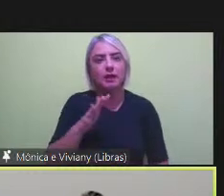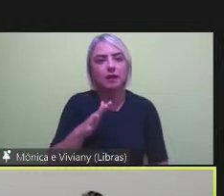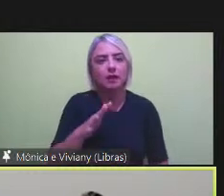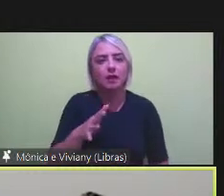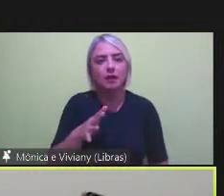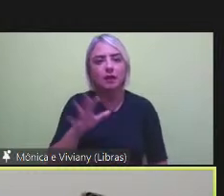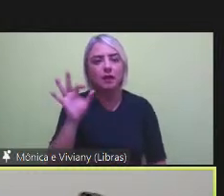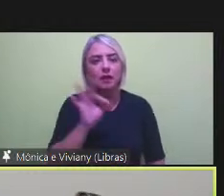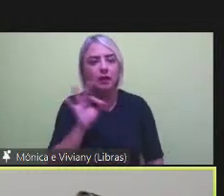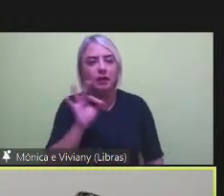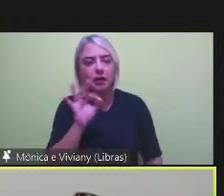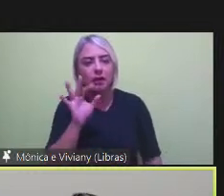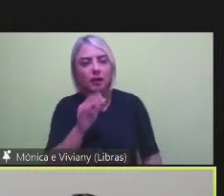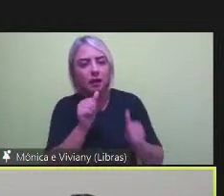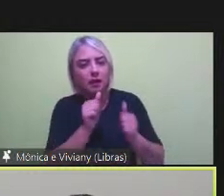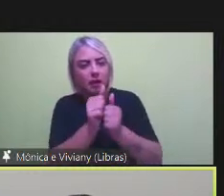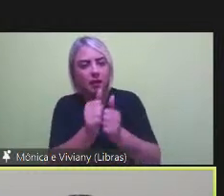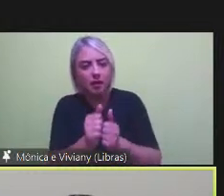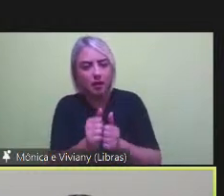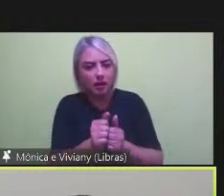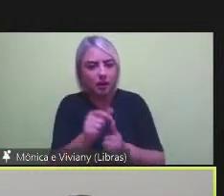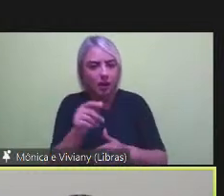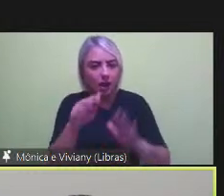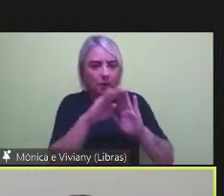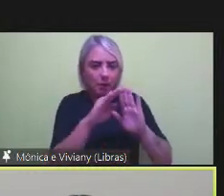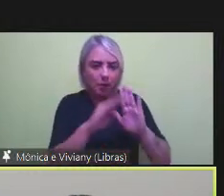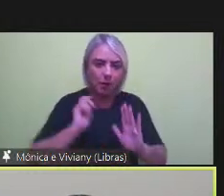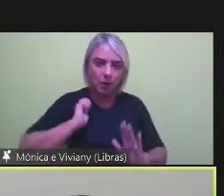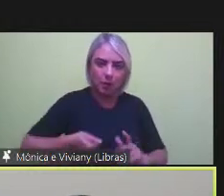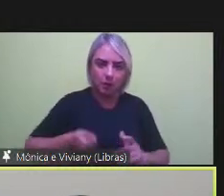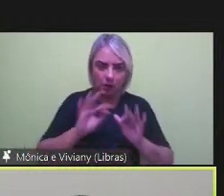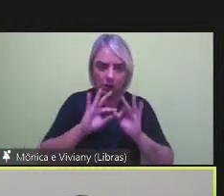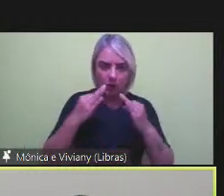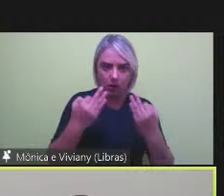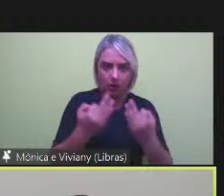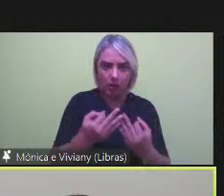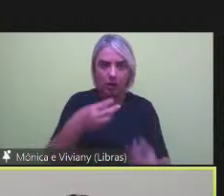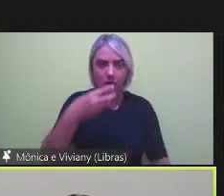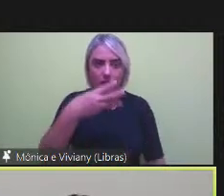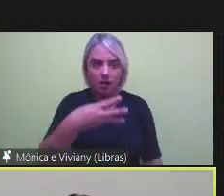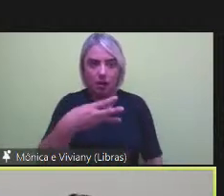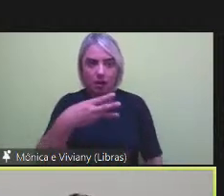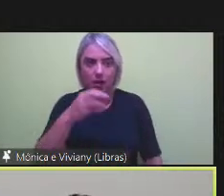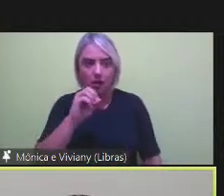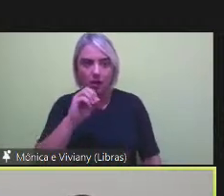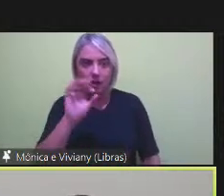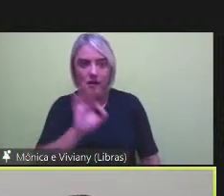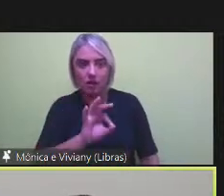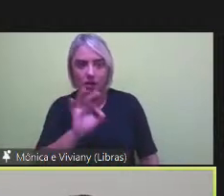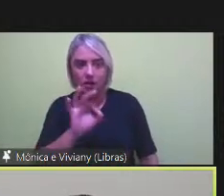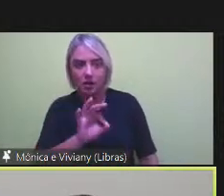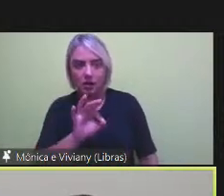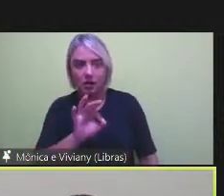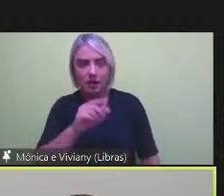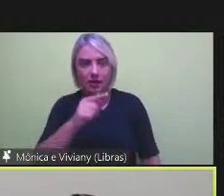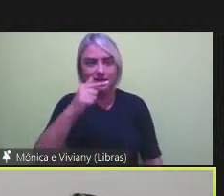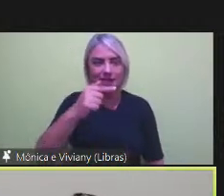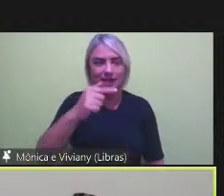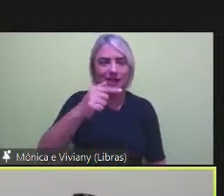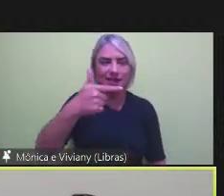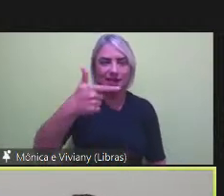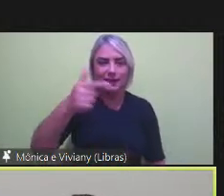a percentage of follow-up. I'm going to say here the program Bolsa Familia, 30 to 50%